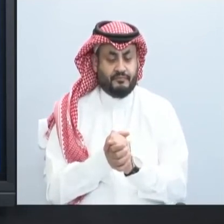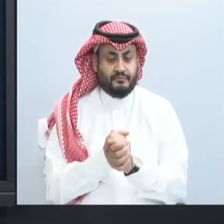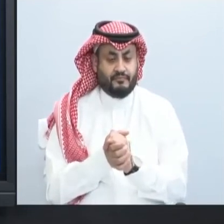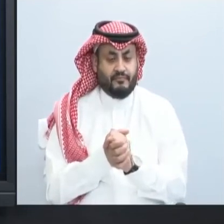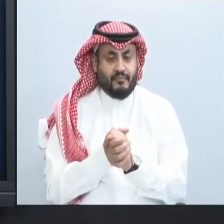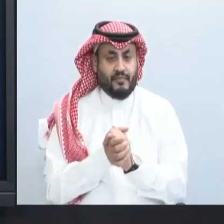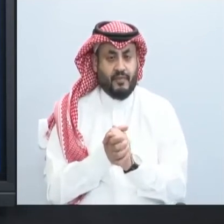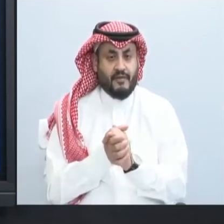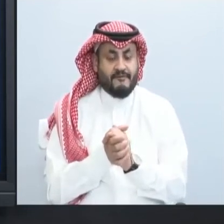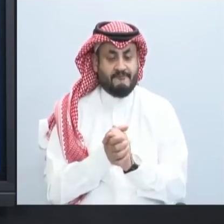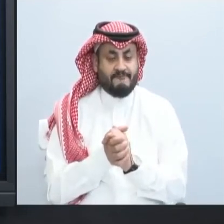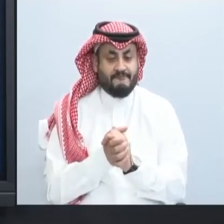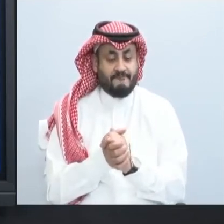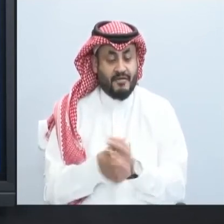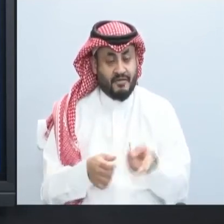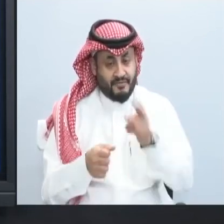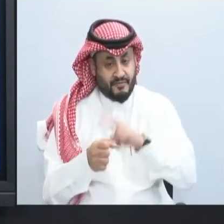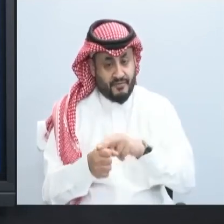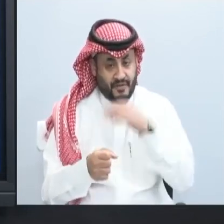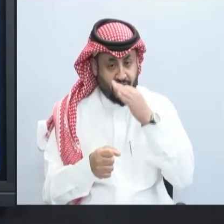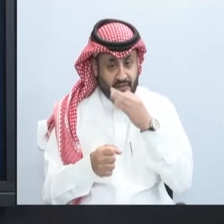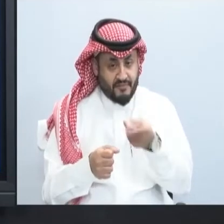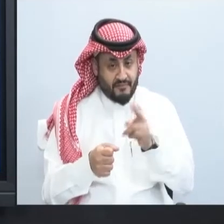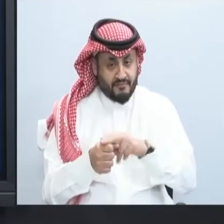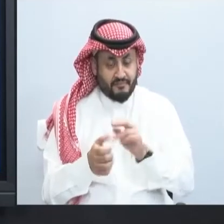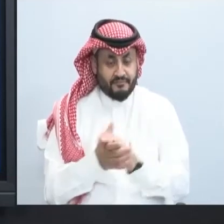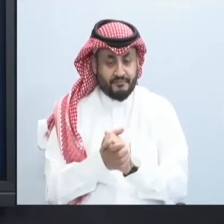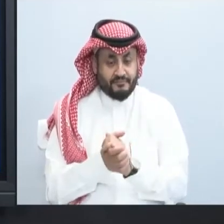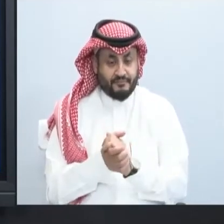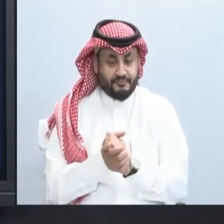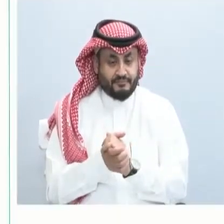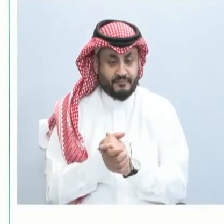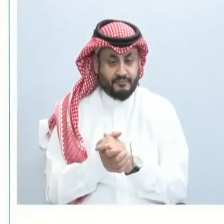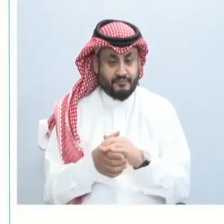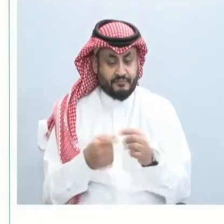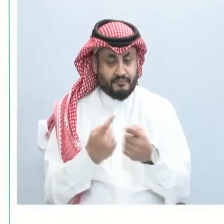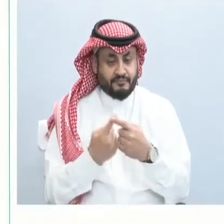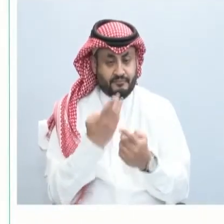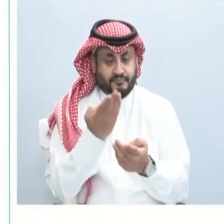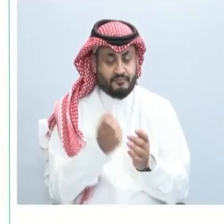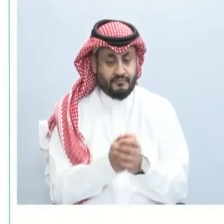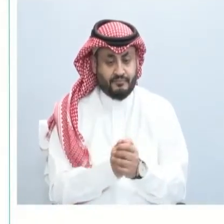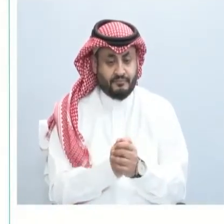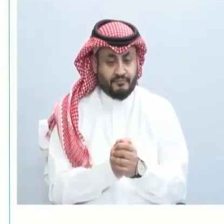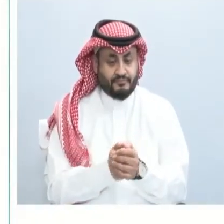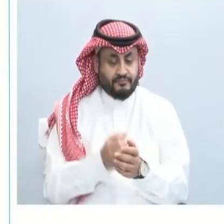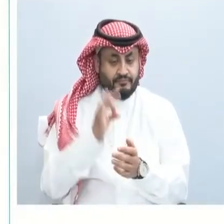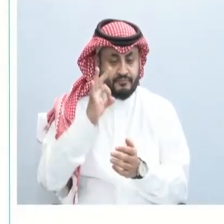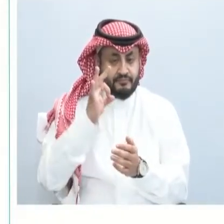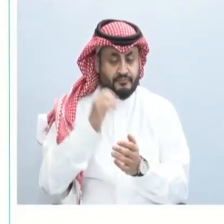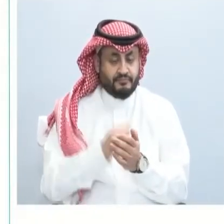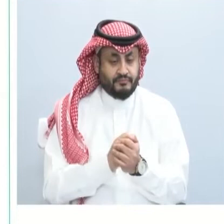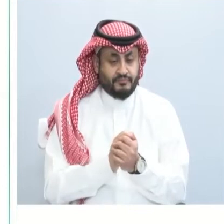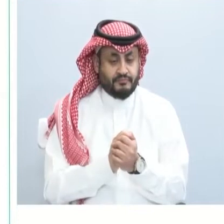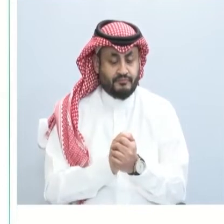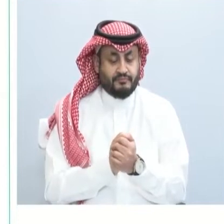we will repeat it together and say it again. So for the first one, I'm going to read it and I would like